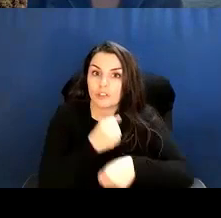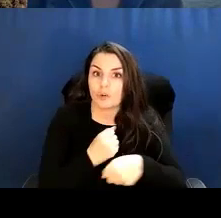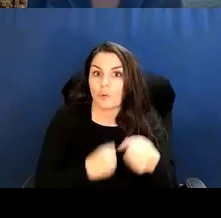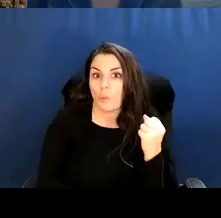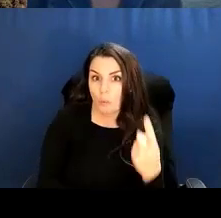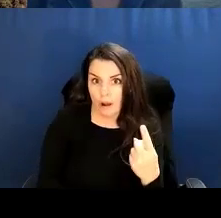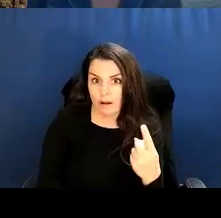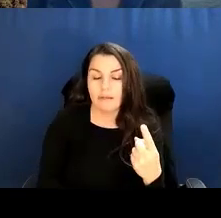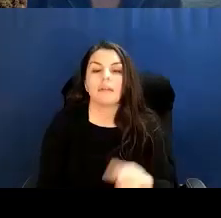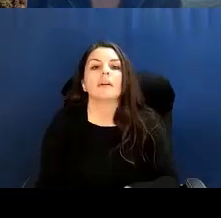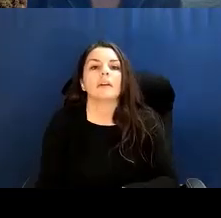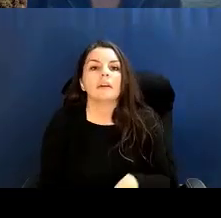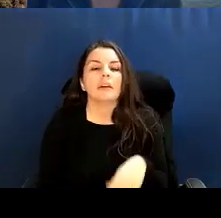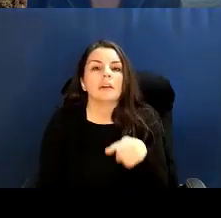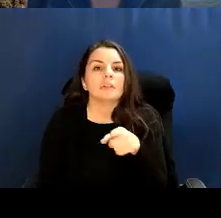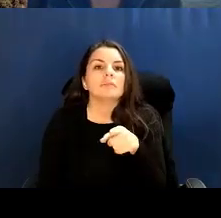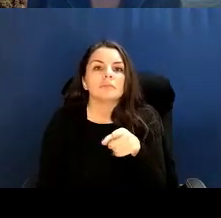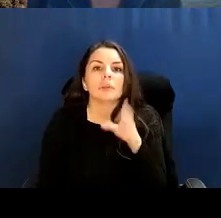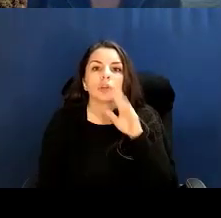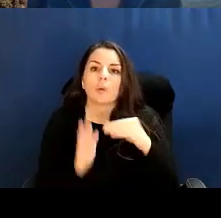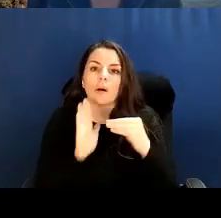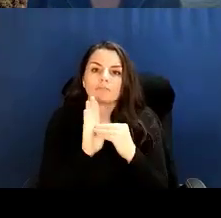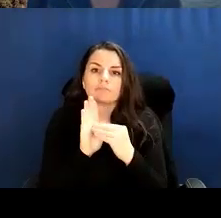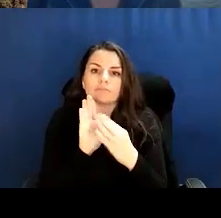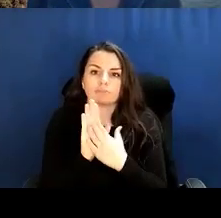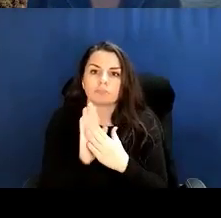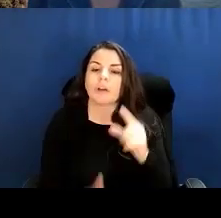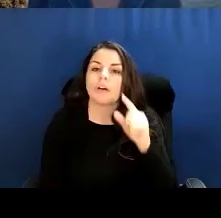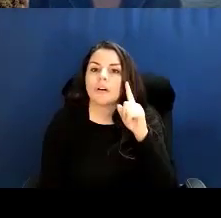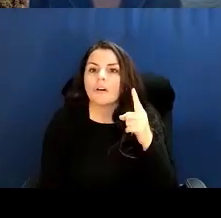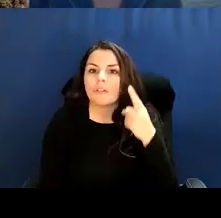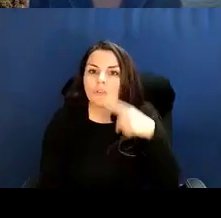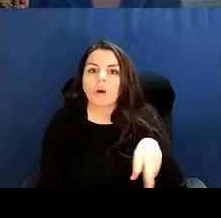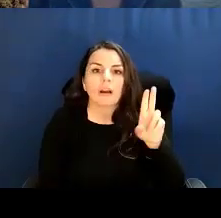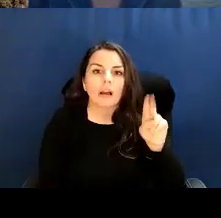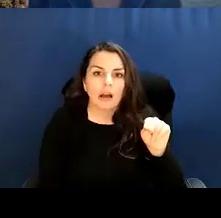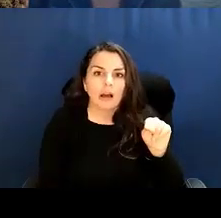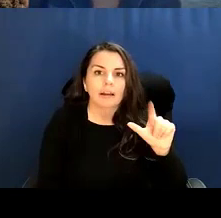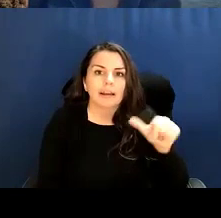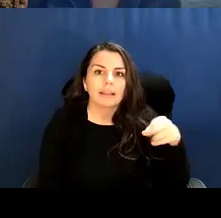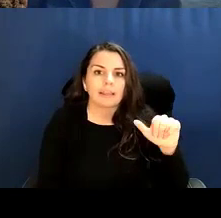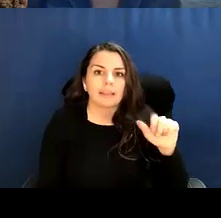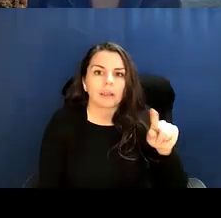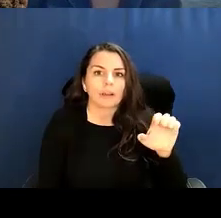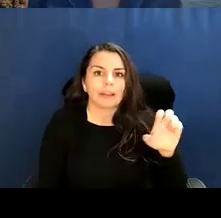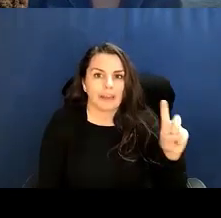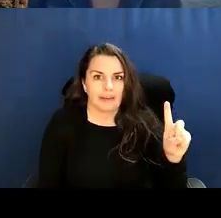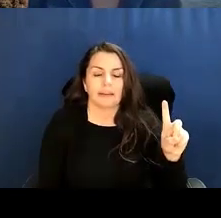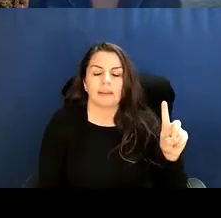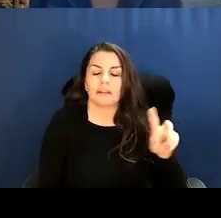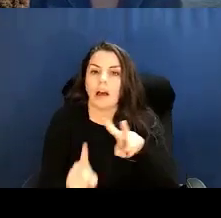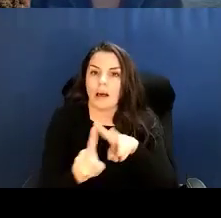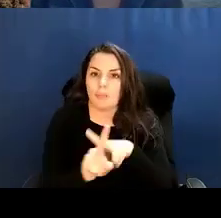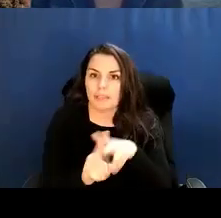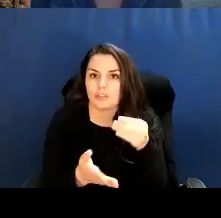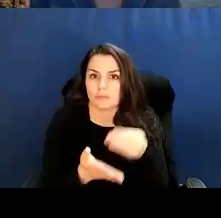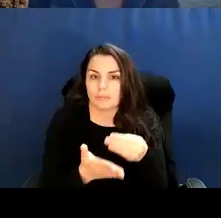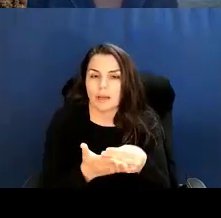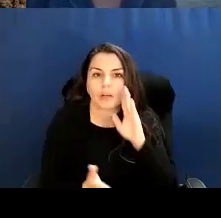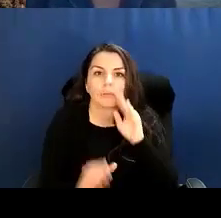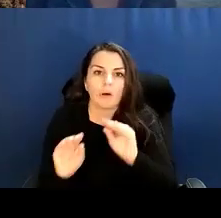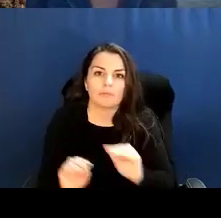12 months. But if you do that, you'll create something that we call an overlapping appointment. So in this